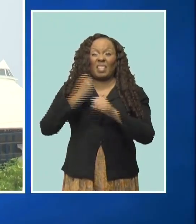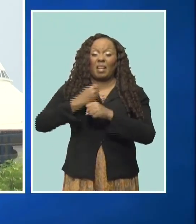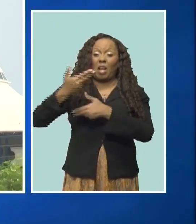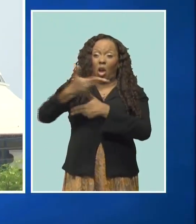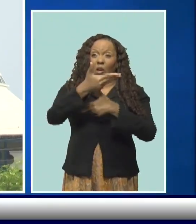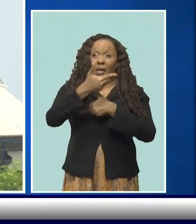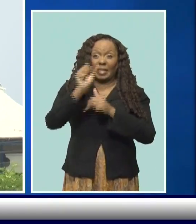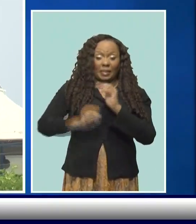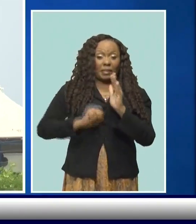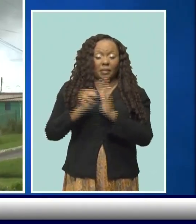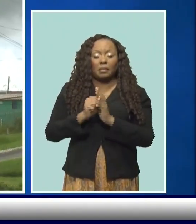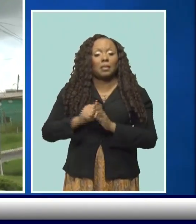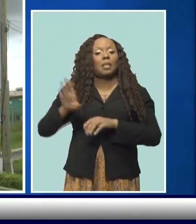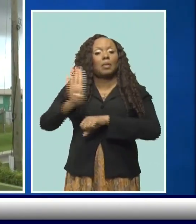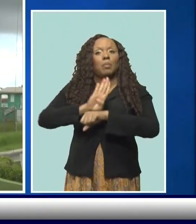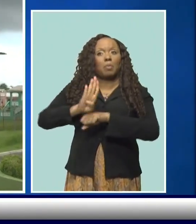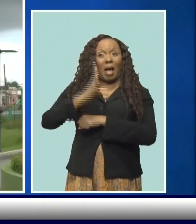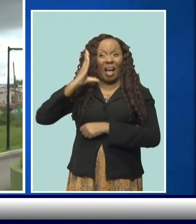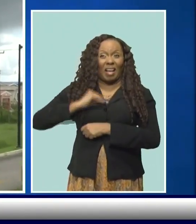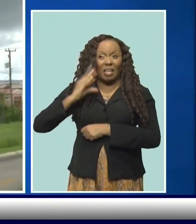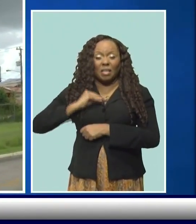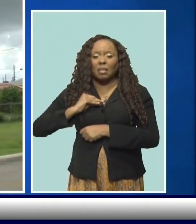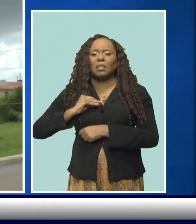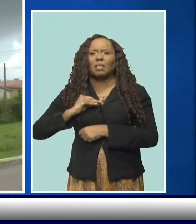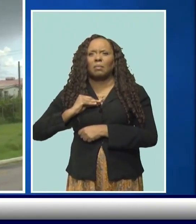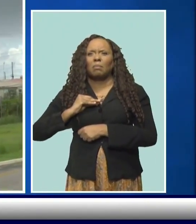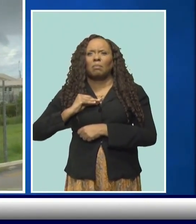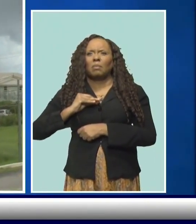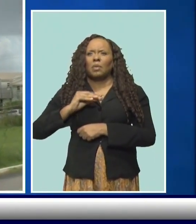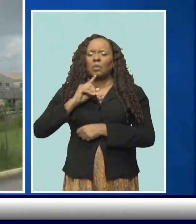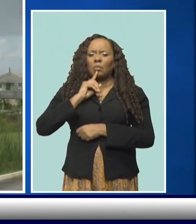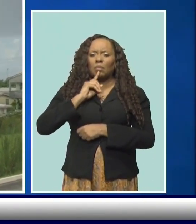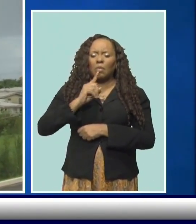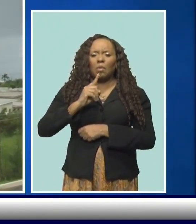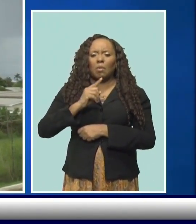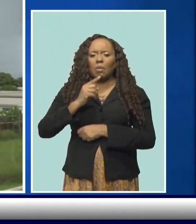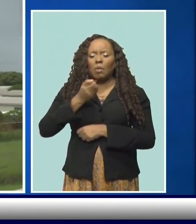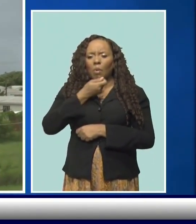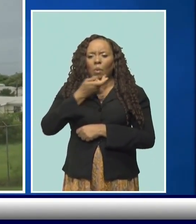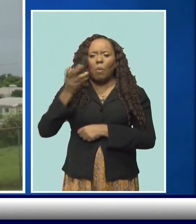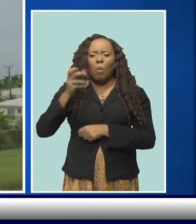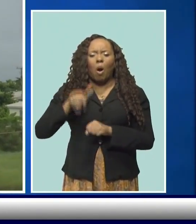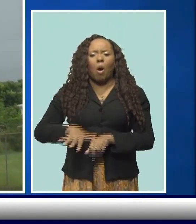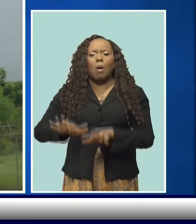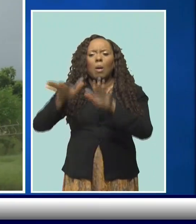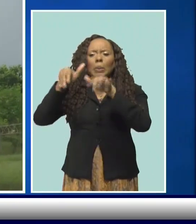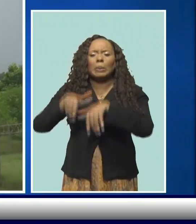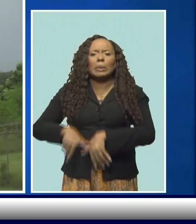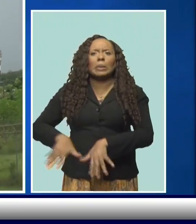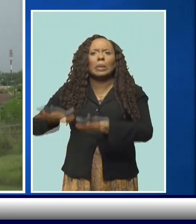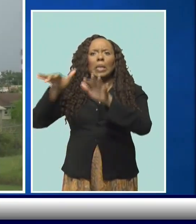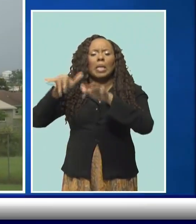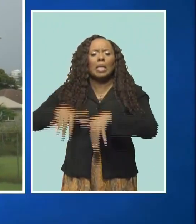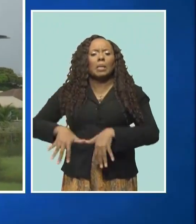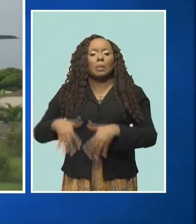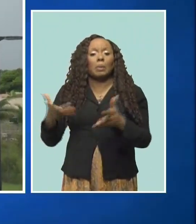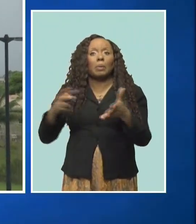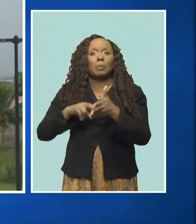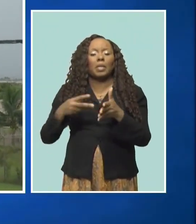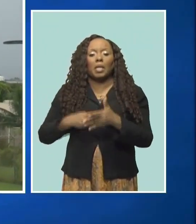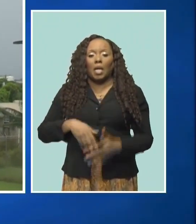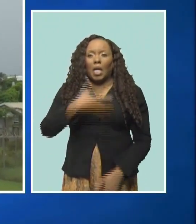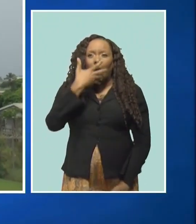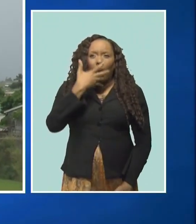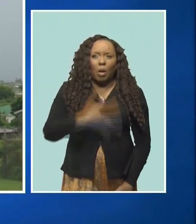season, Barbados has been experiencing above normal warm sea surface temperatures, which create a favorable environment for heat